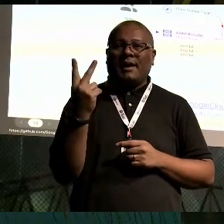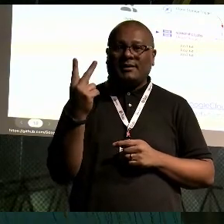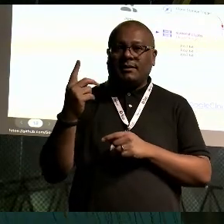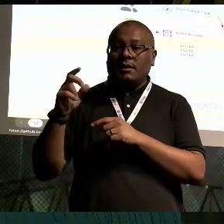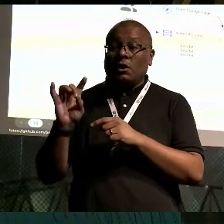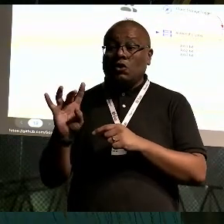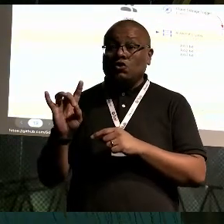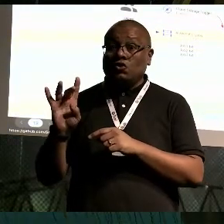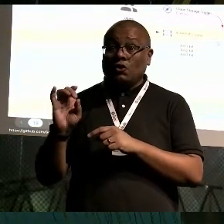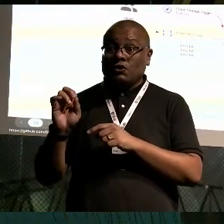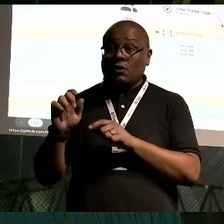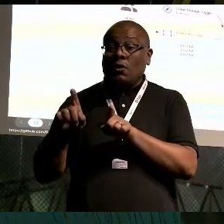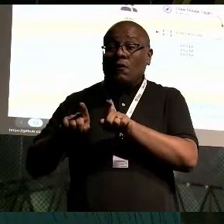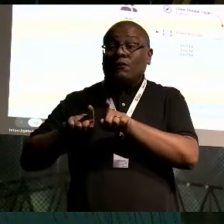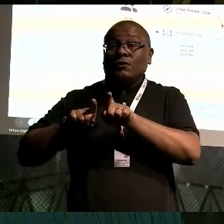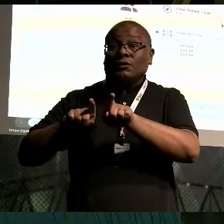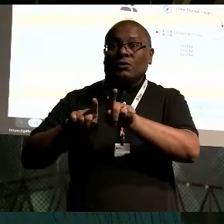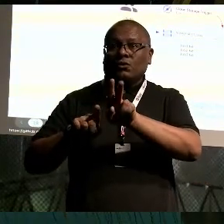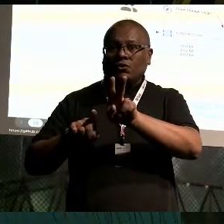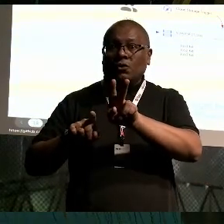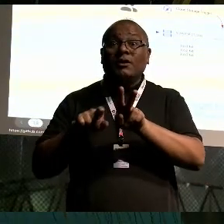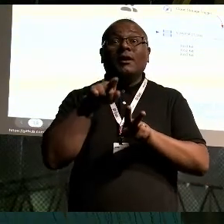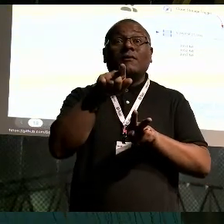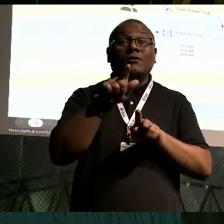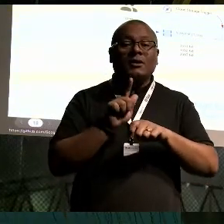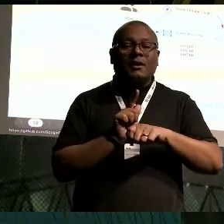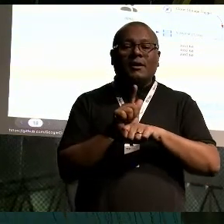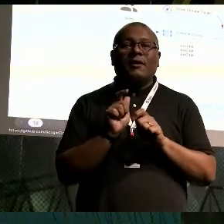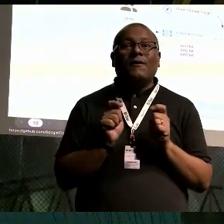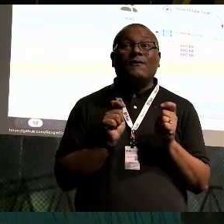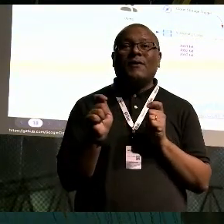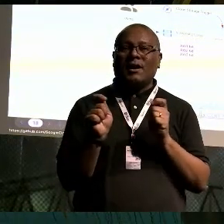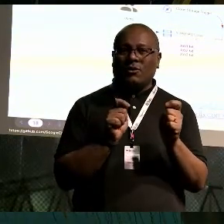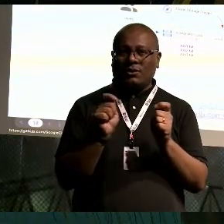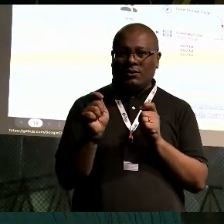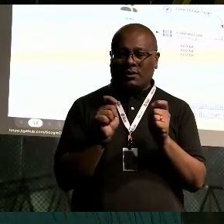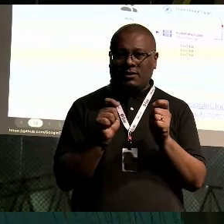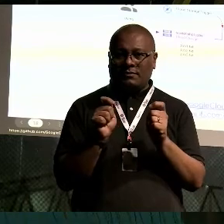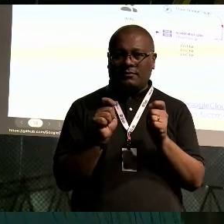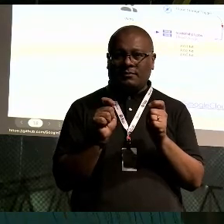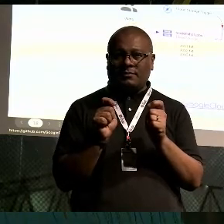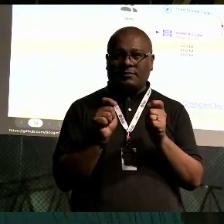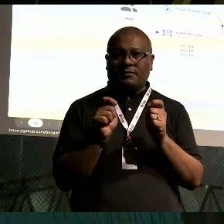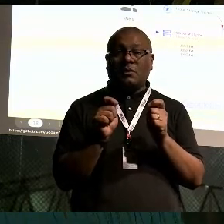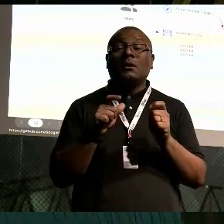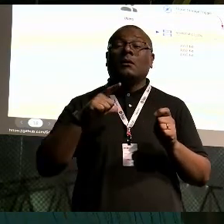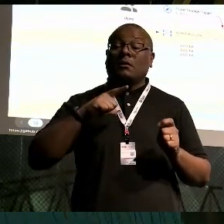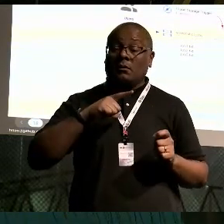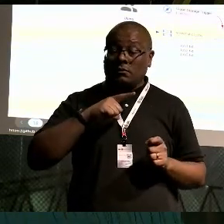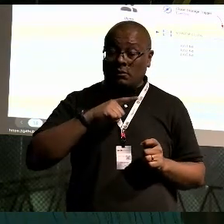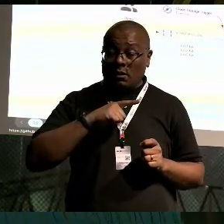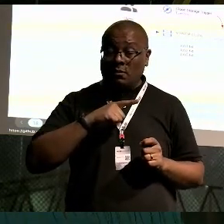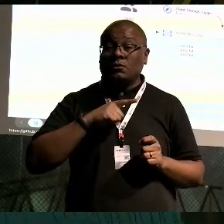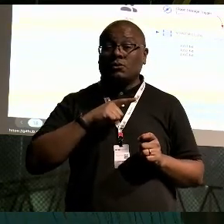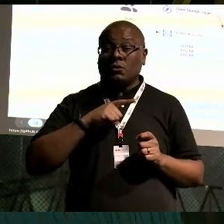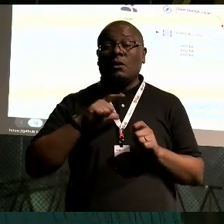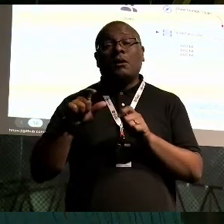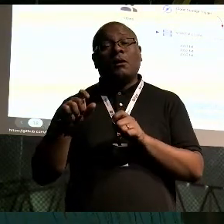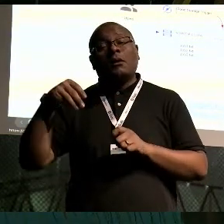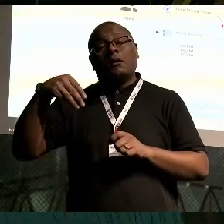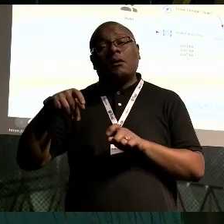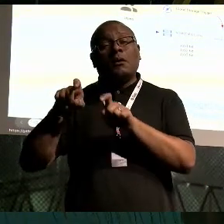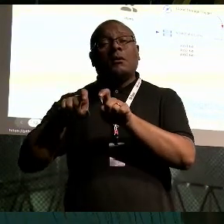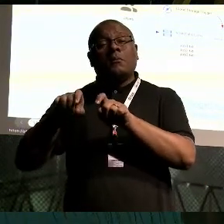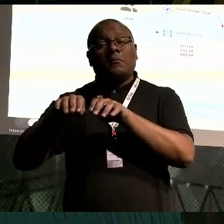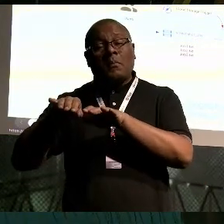then third, we are using workflows to manage that, right? So in the end, everything is end-to-end serverless. You don't have to worry about machines or anything like